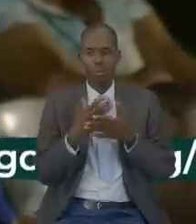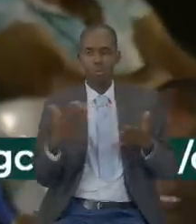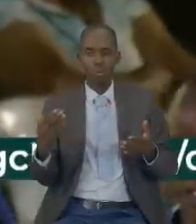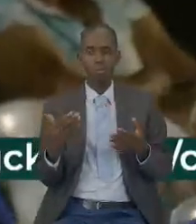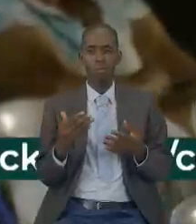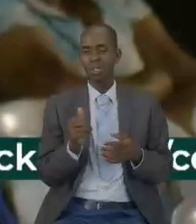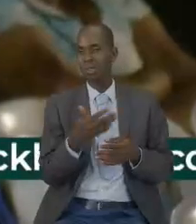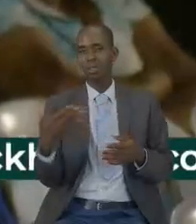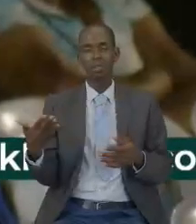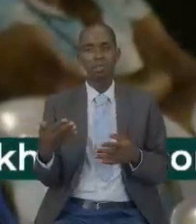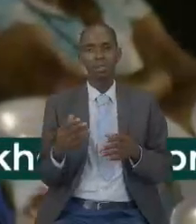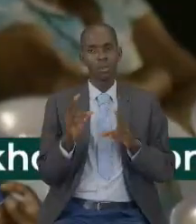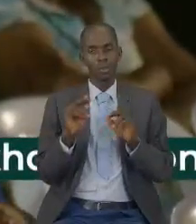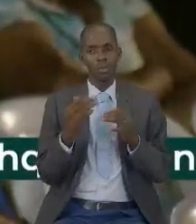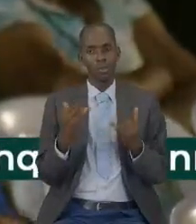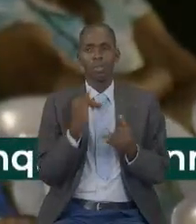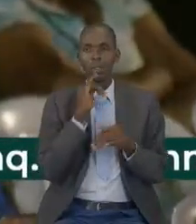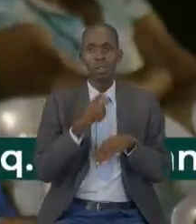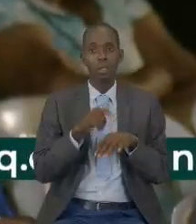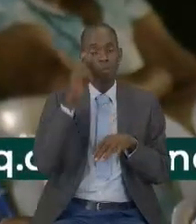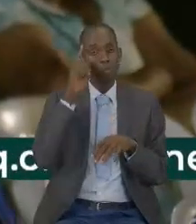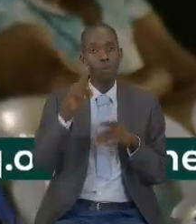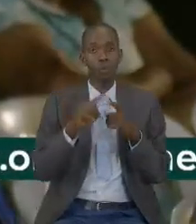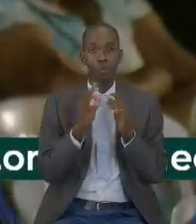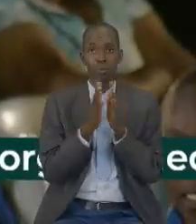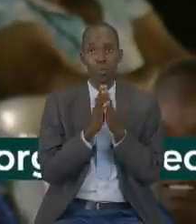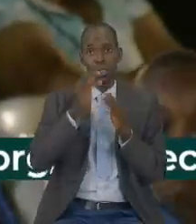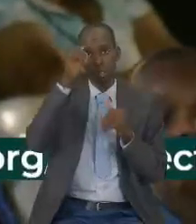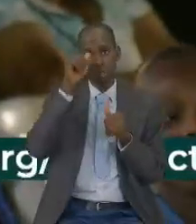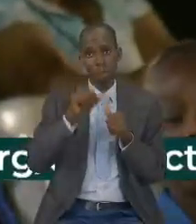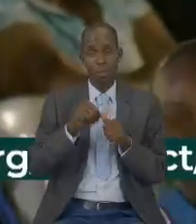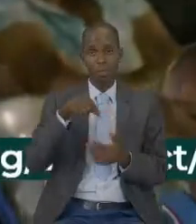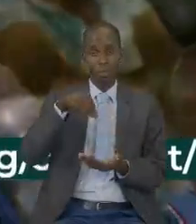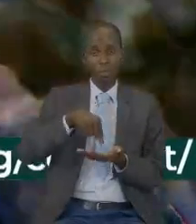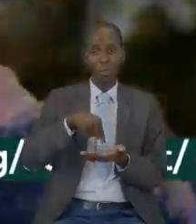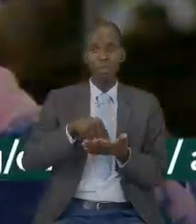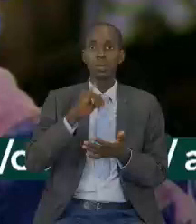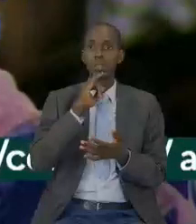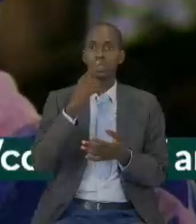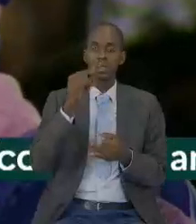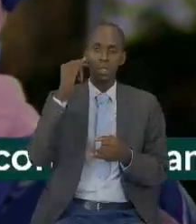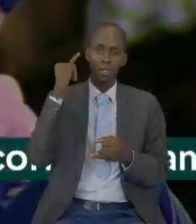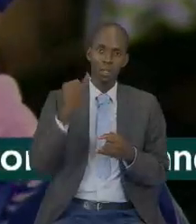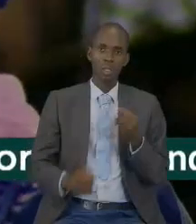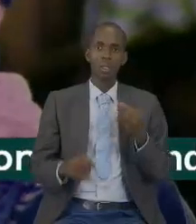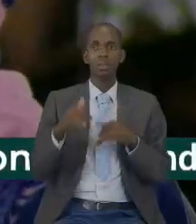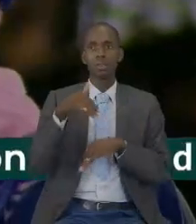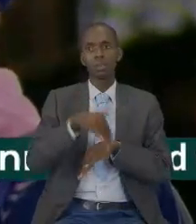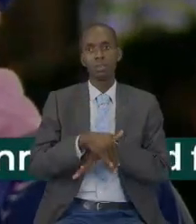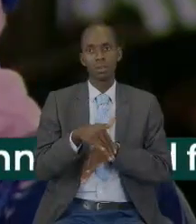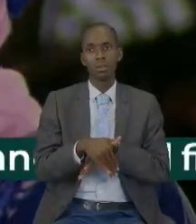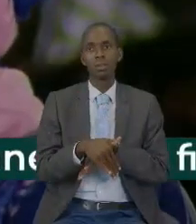Please, let's do that. And you stay there. After the miracle prayer, you bring them out for testimony tonight as much as you can